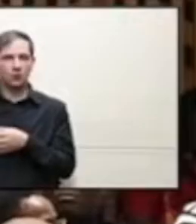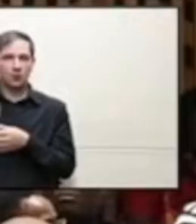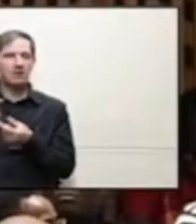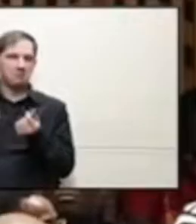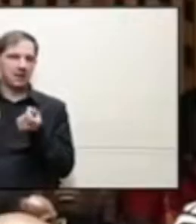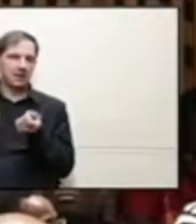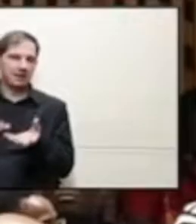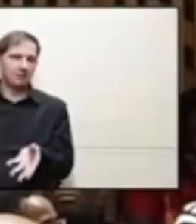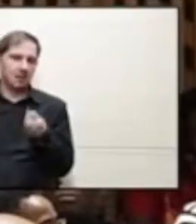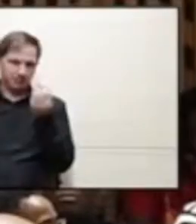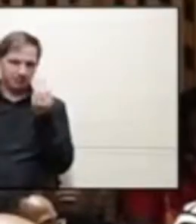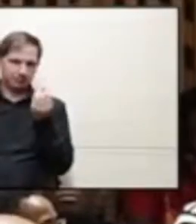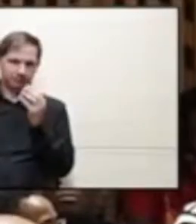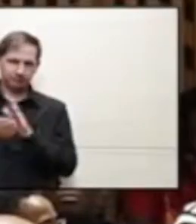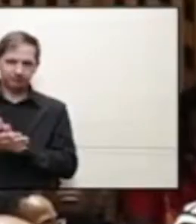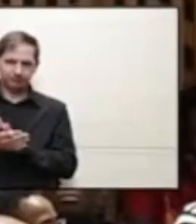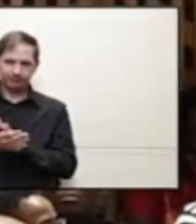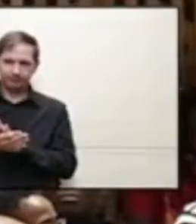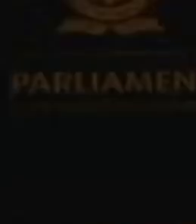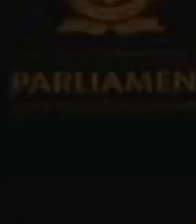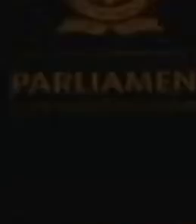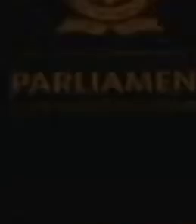you. Thank you.